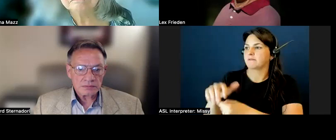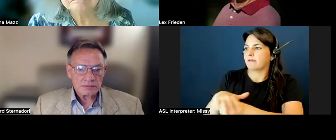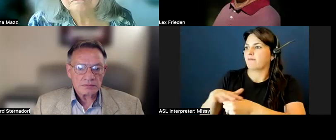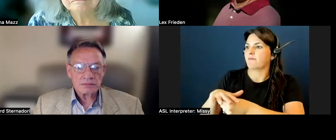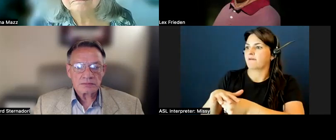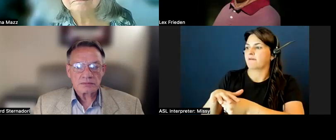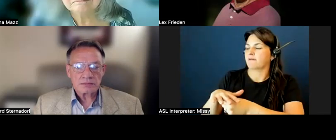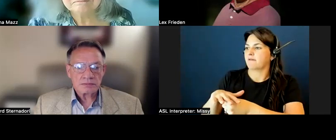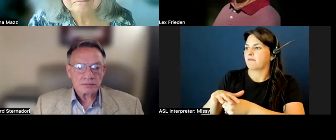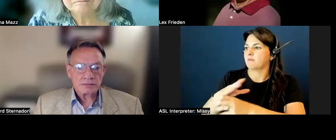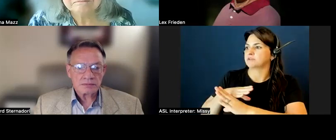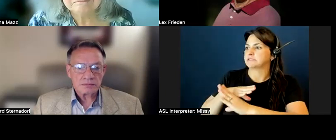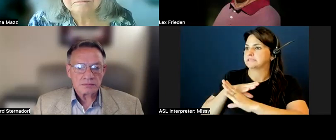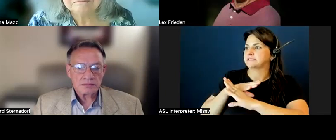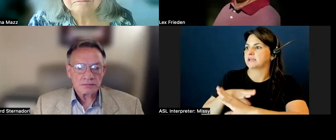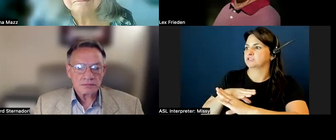cuts across all,